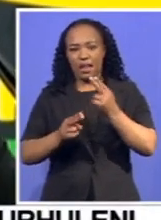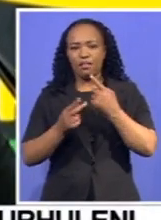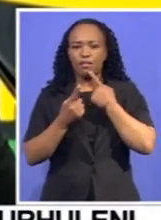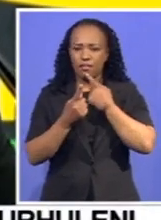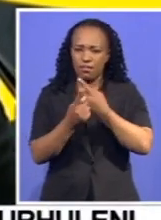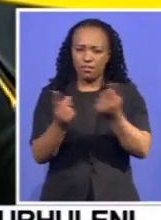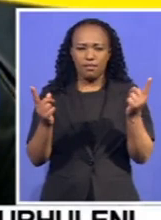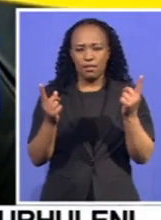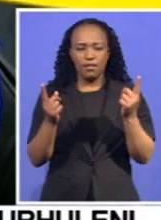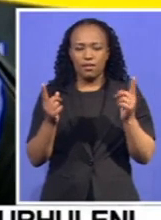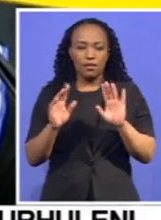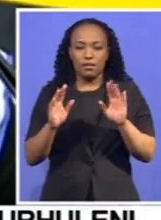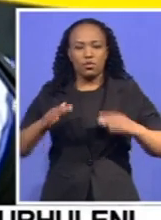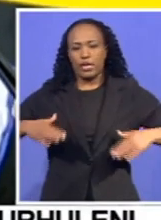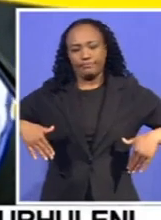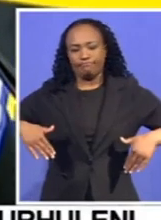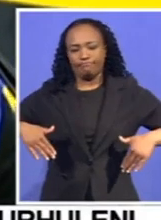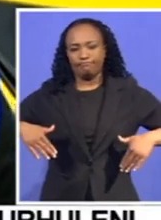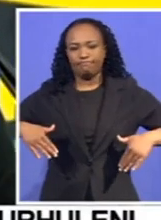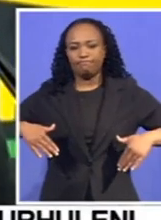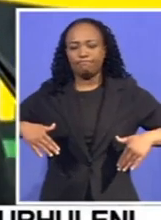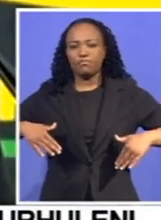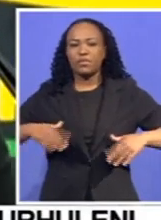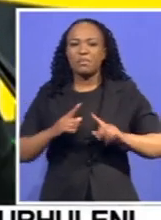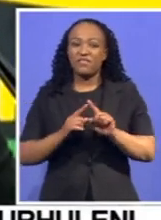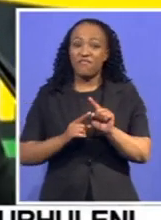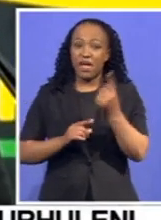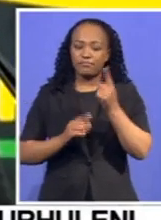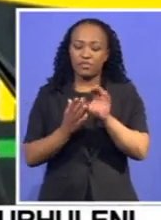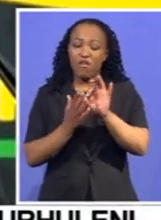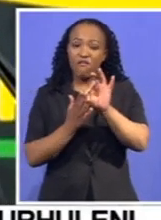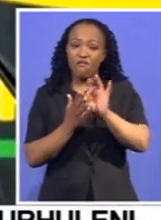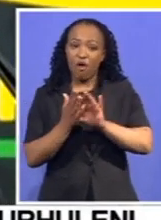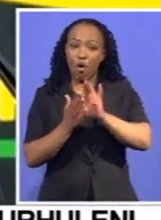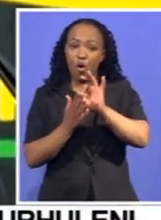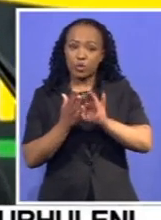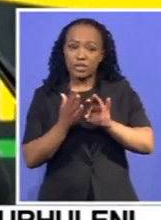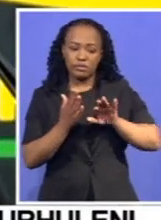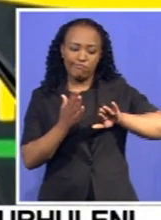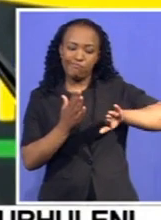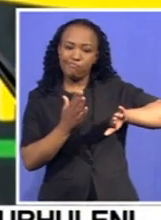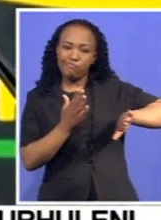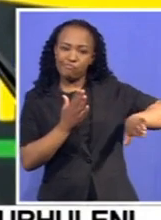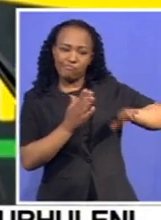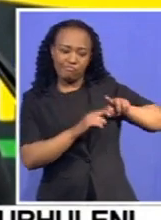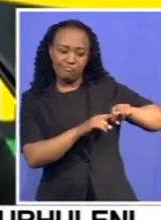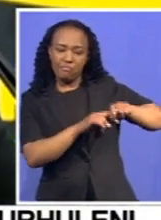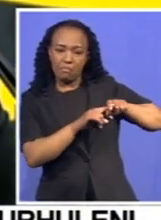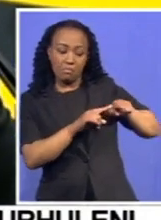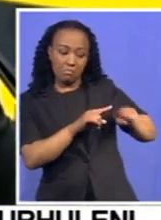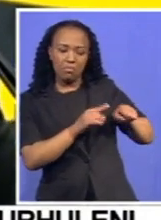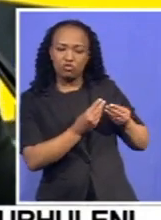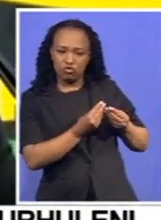until the issue of the quarantined votes is resolved, comrades.